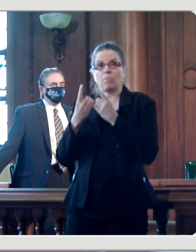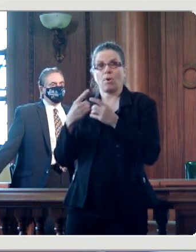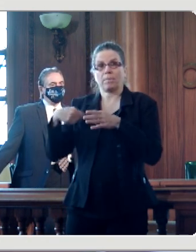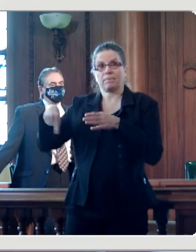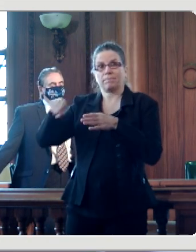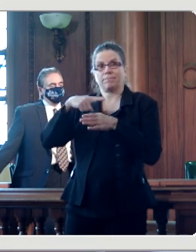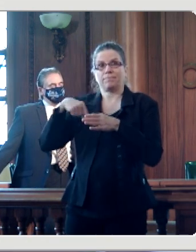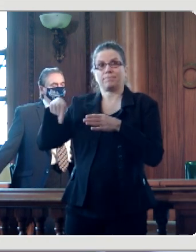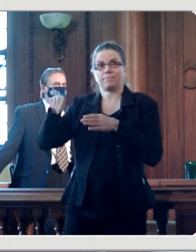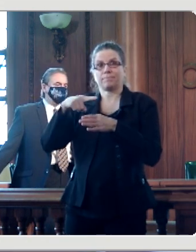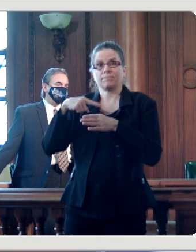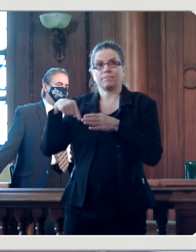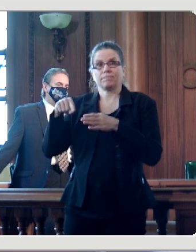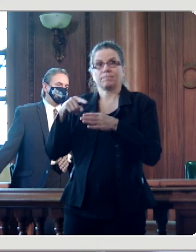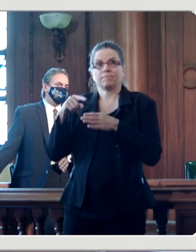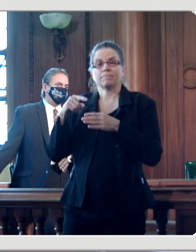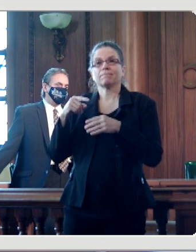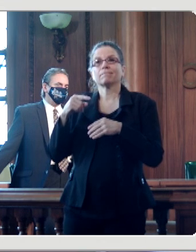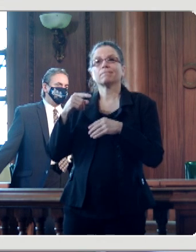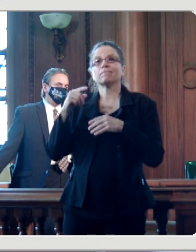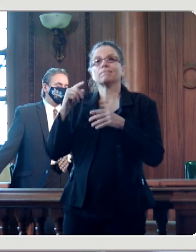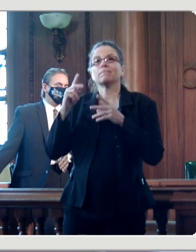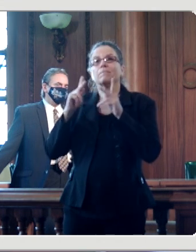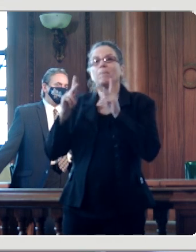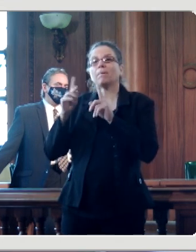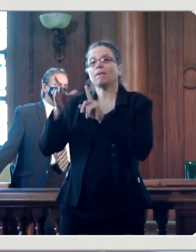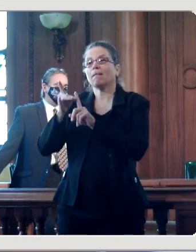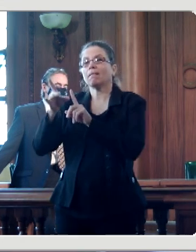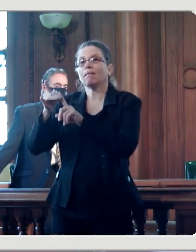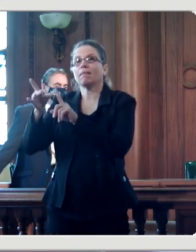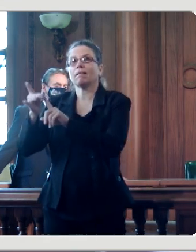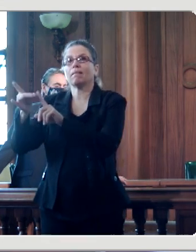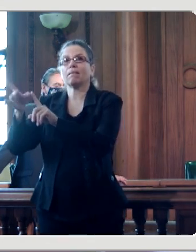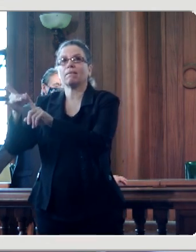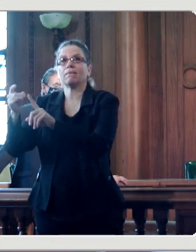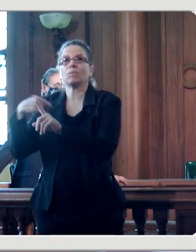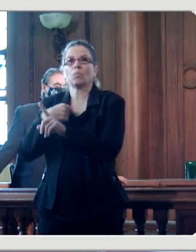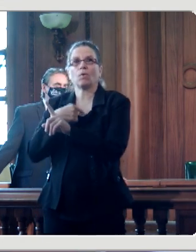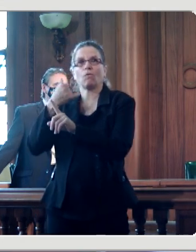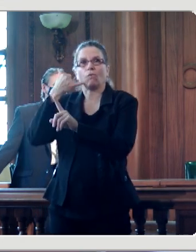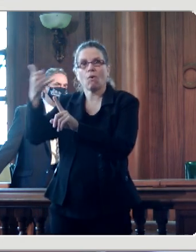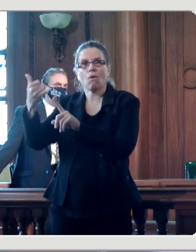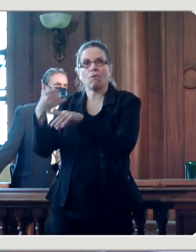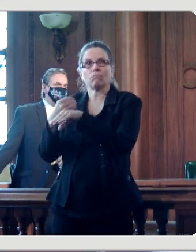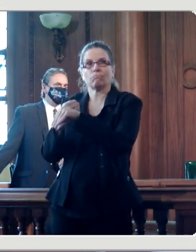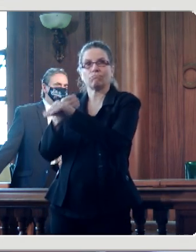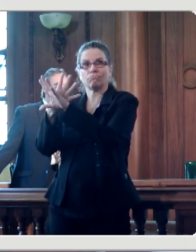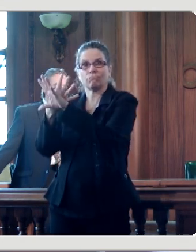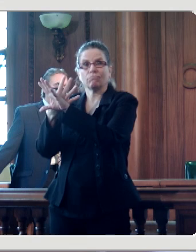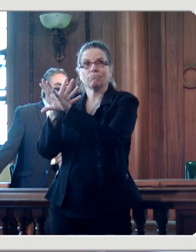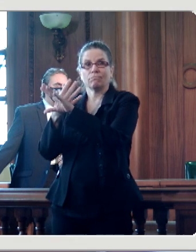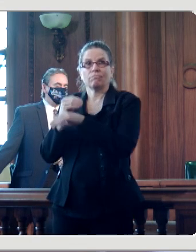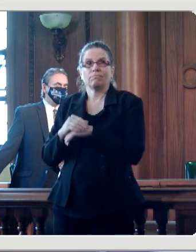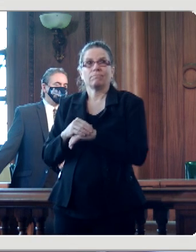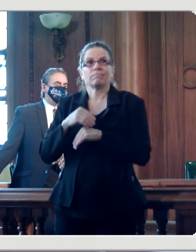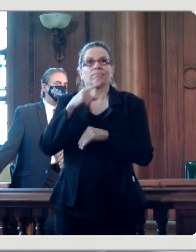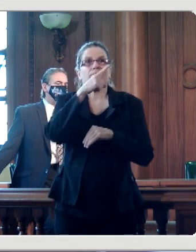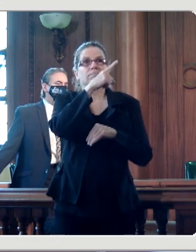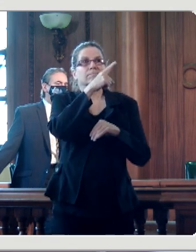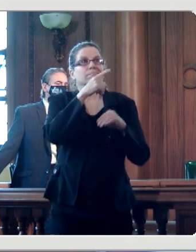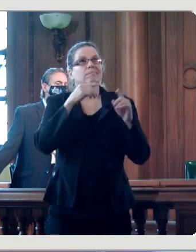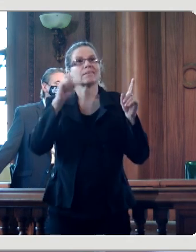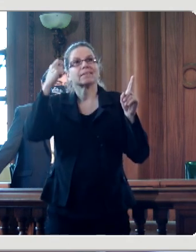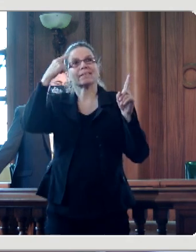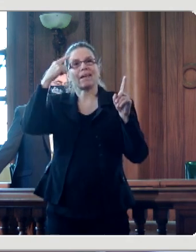is done by the CTC, the collaborative at the state level, the Community